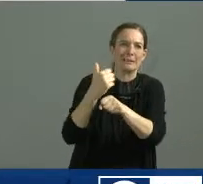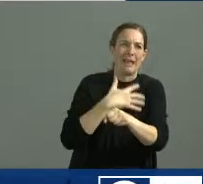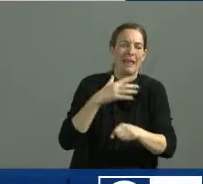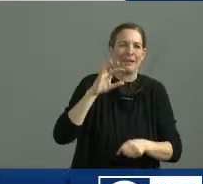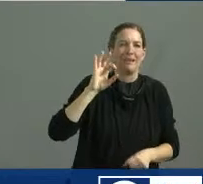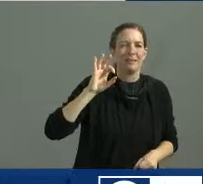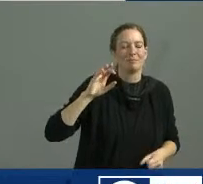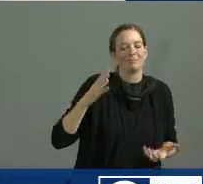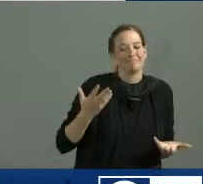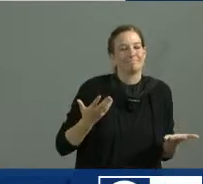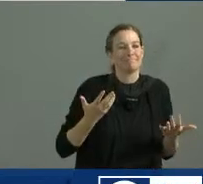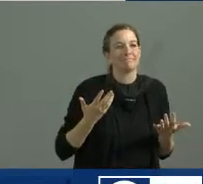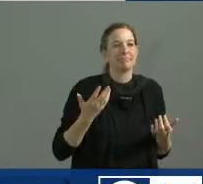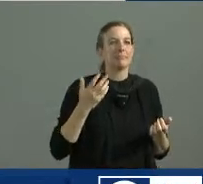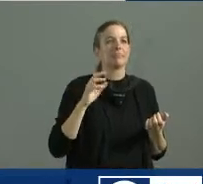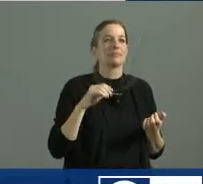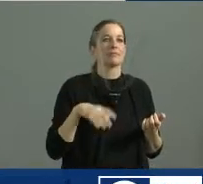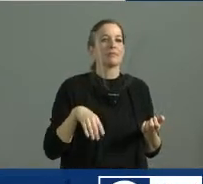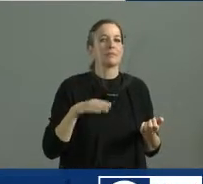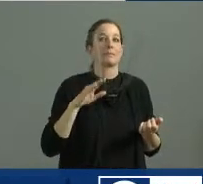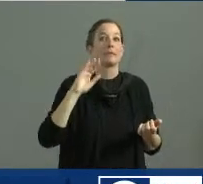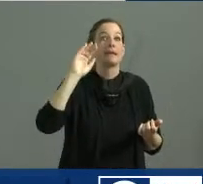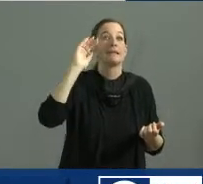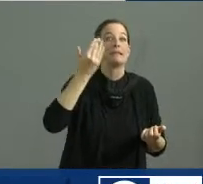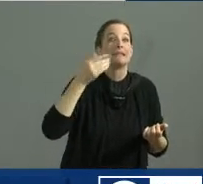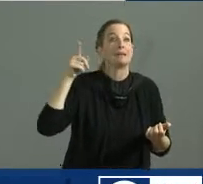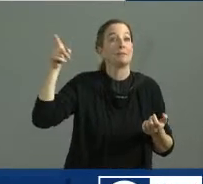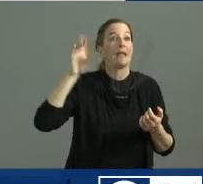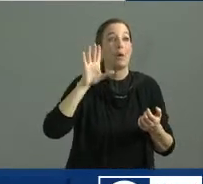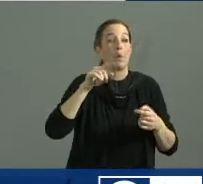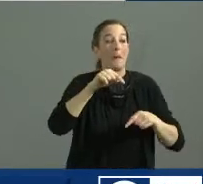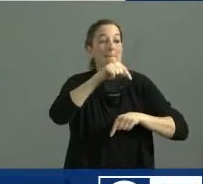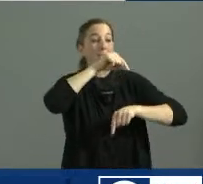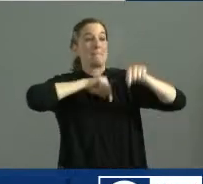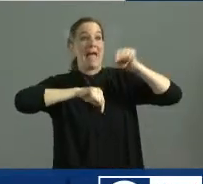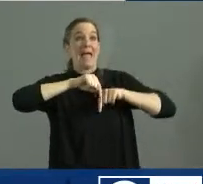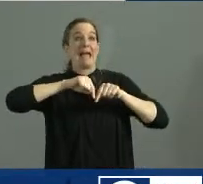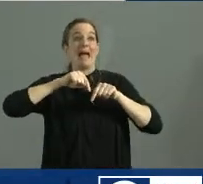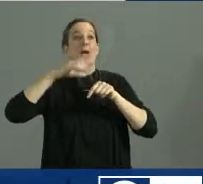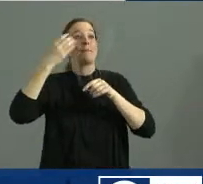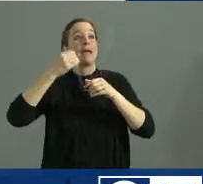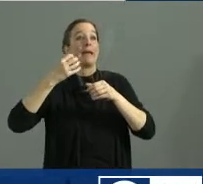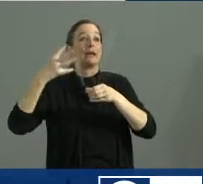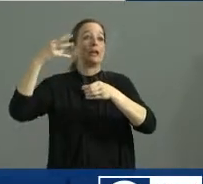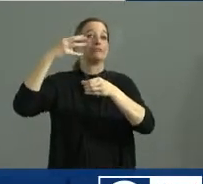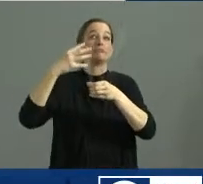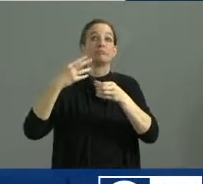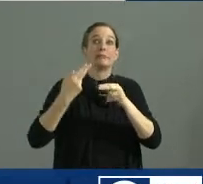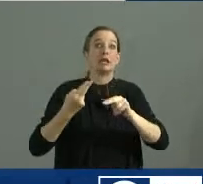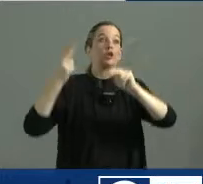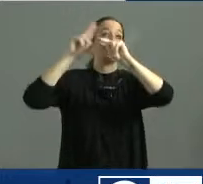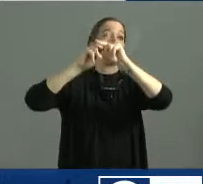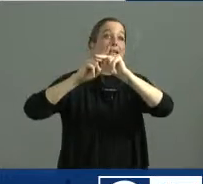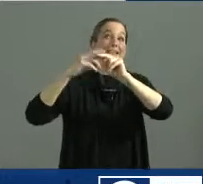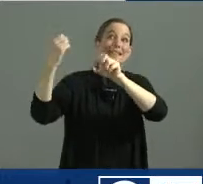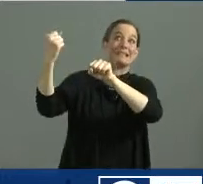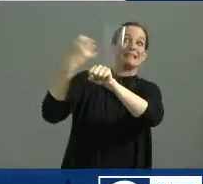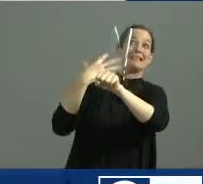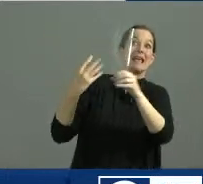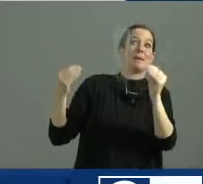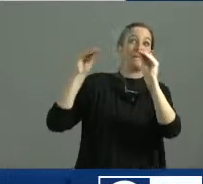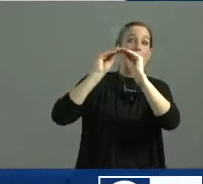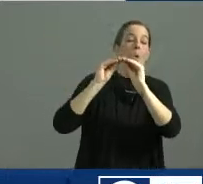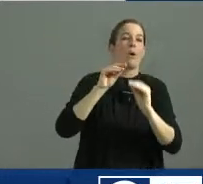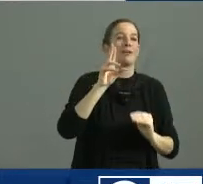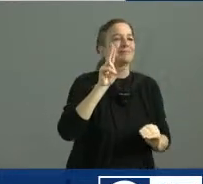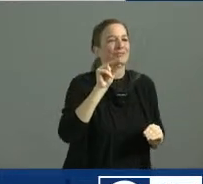Pfizer allocations. It does not look like they're going to go back and make whole on that because it wasn't a guaranteed number is